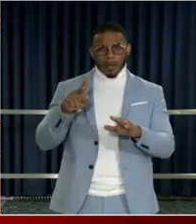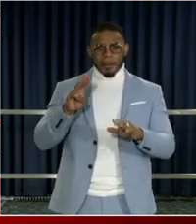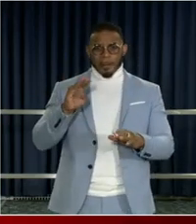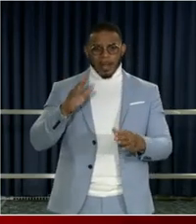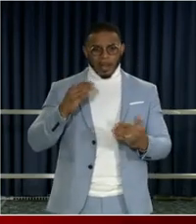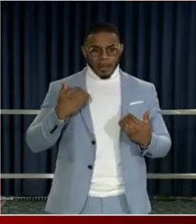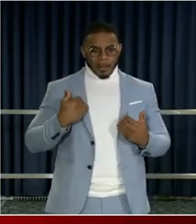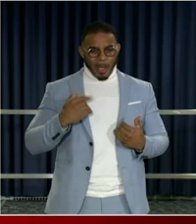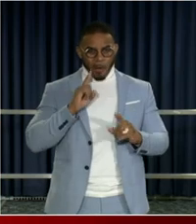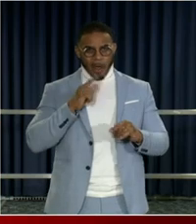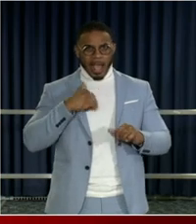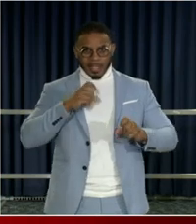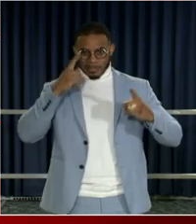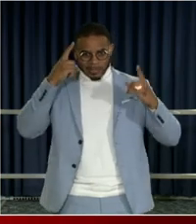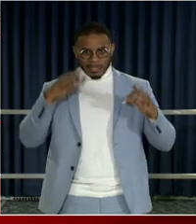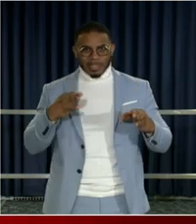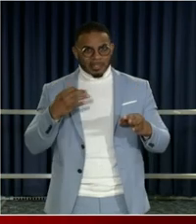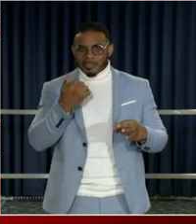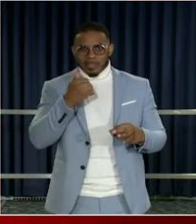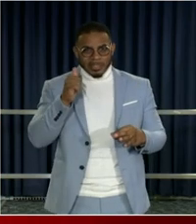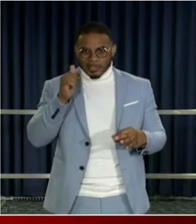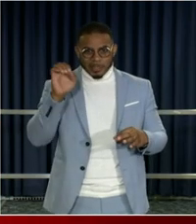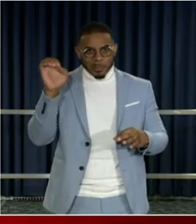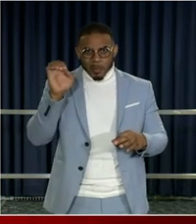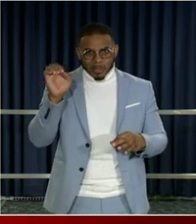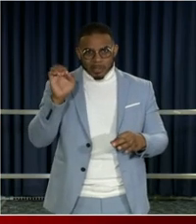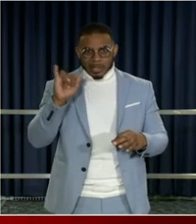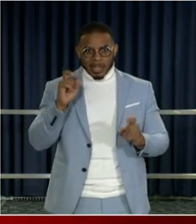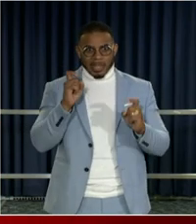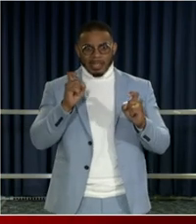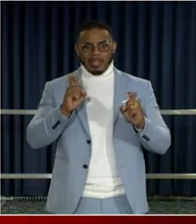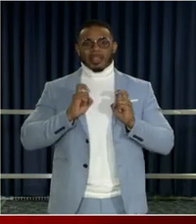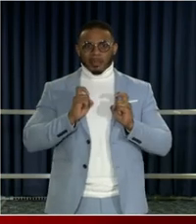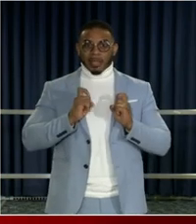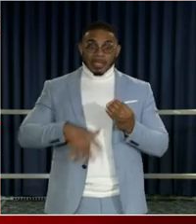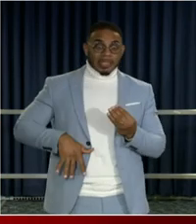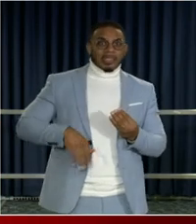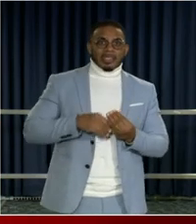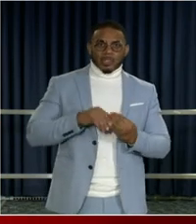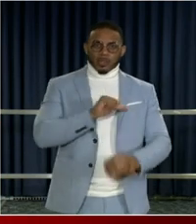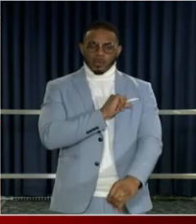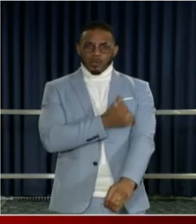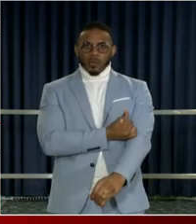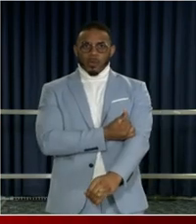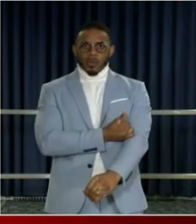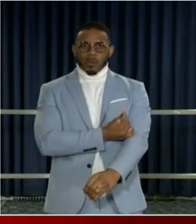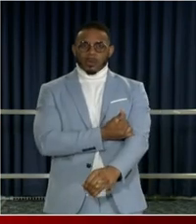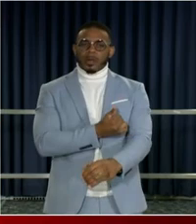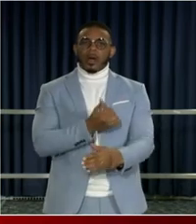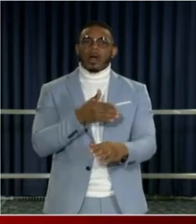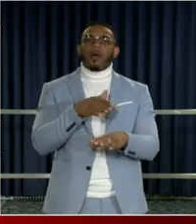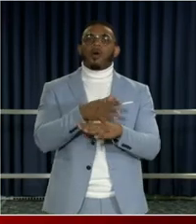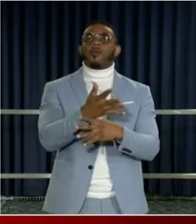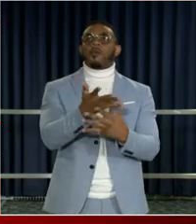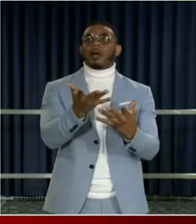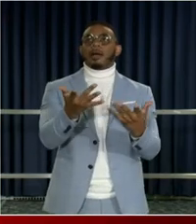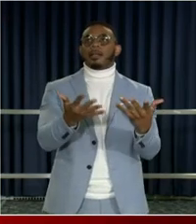mayor's order, I can declare an emergency that gives me additional authority